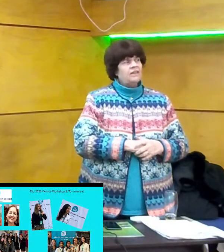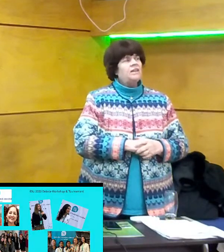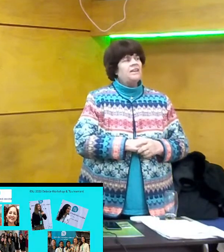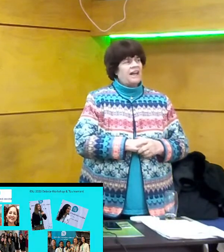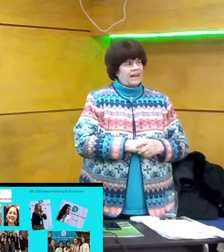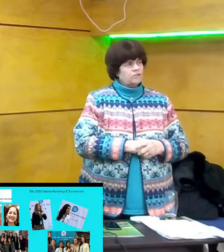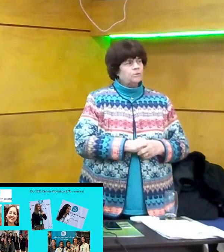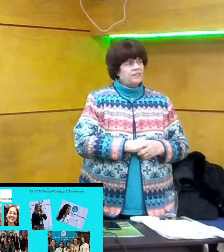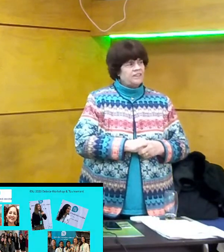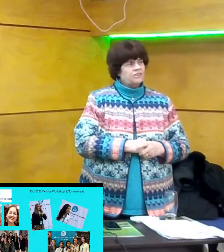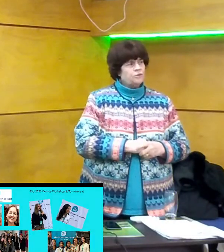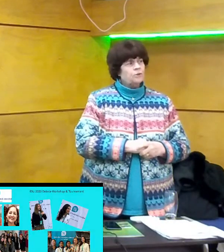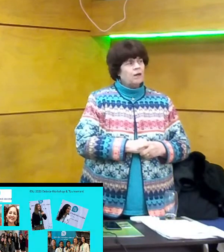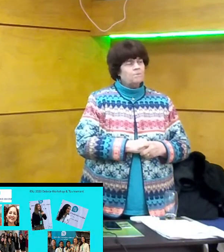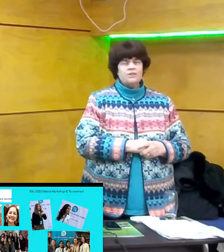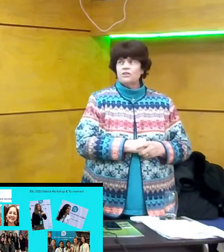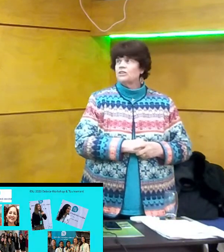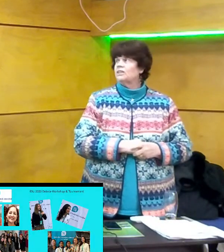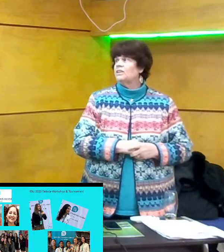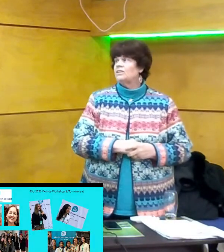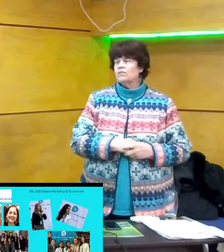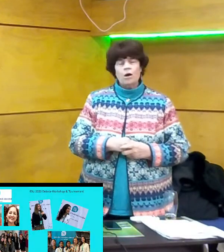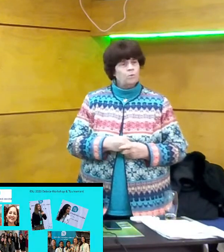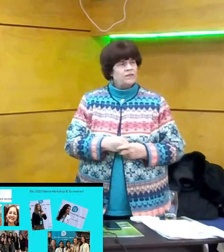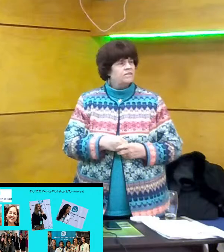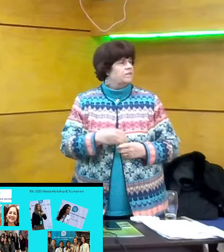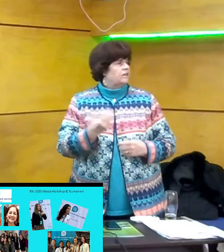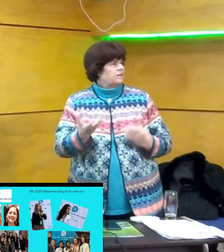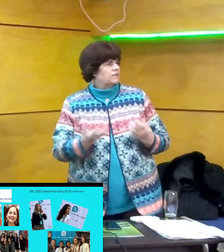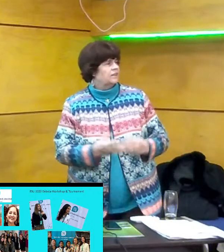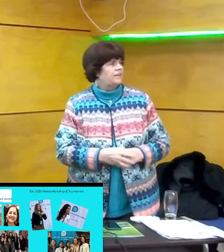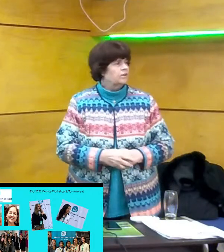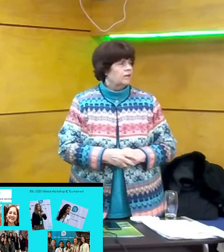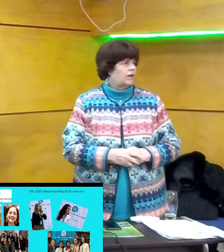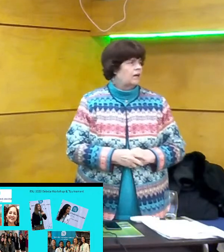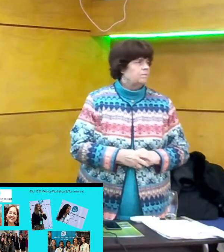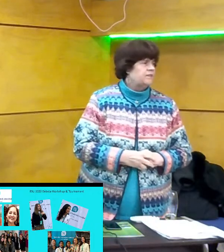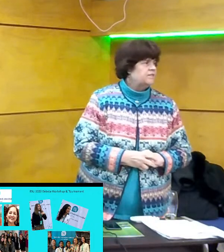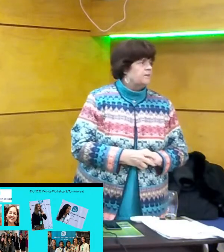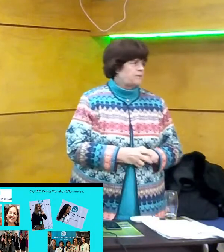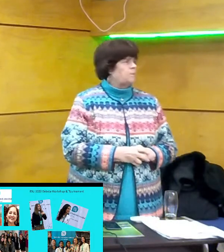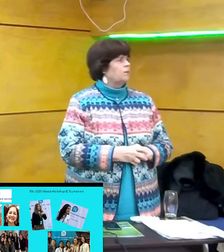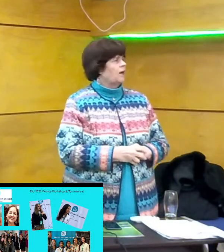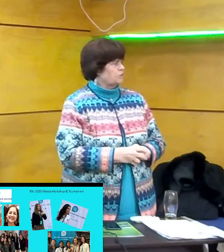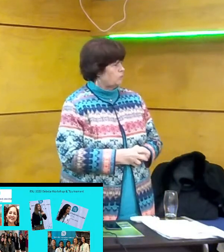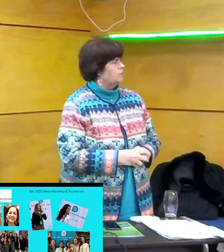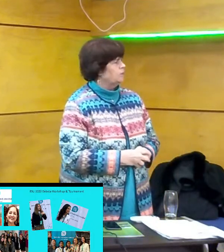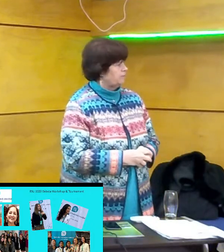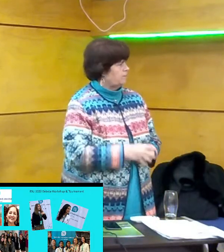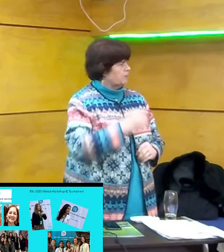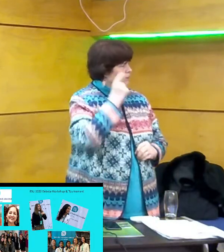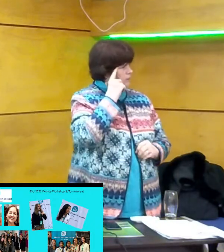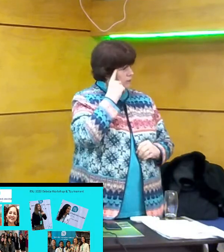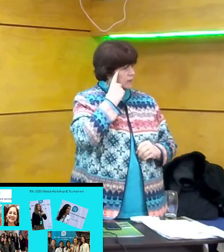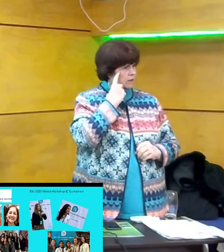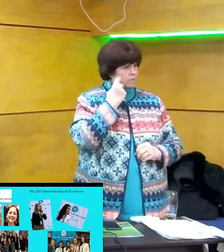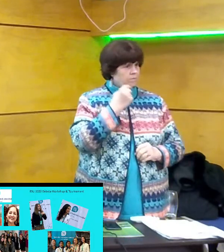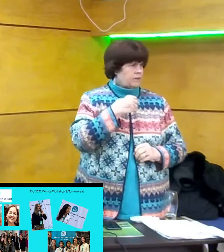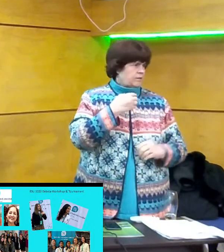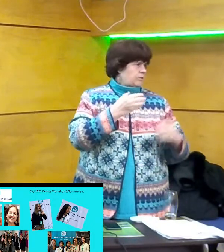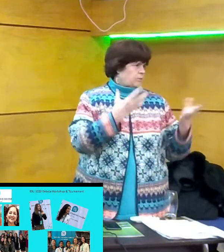competition, the actual ESU competition is always later in September, October, November,